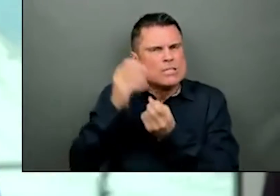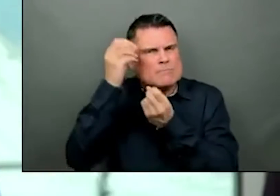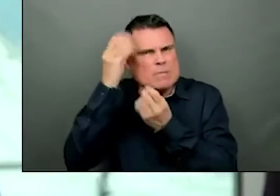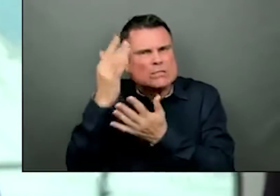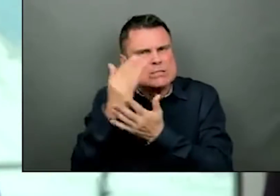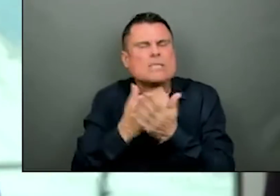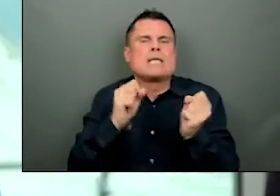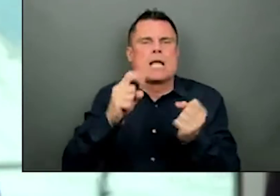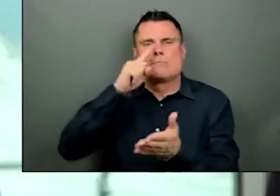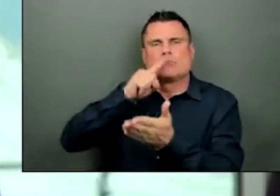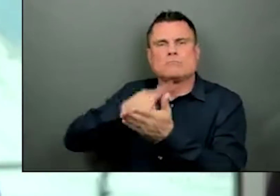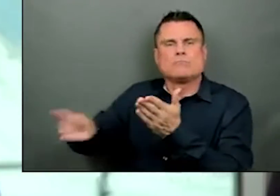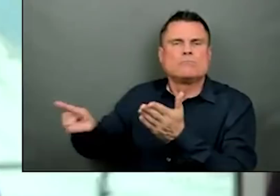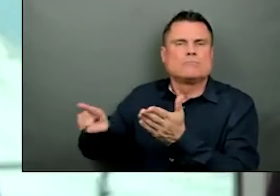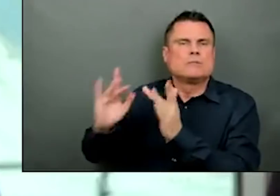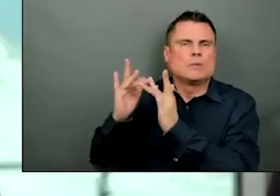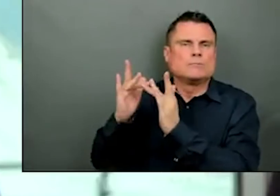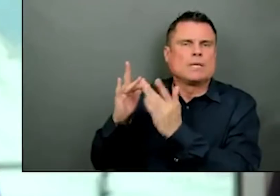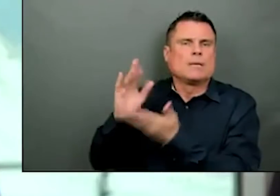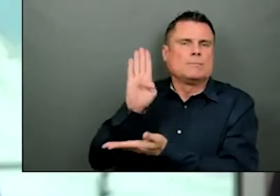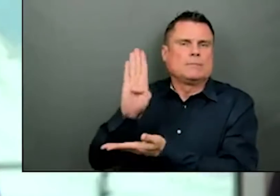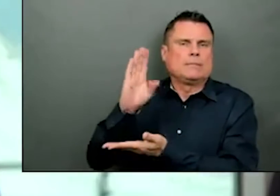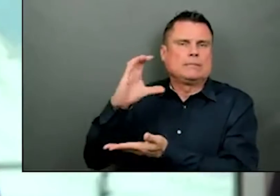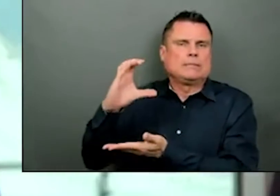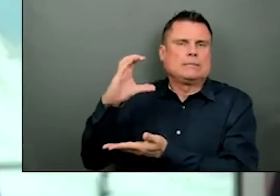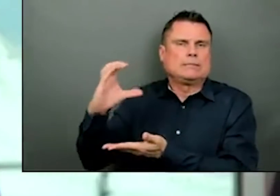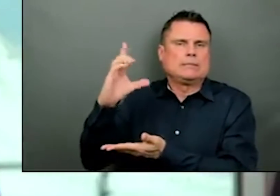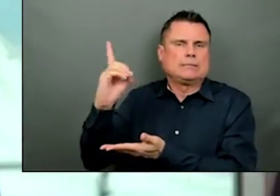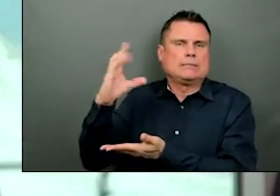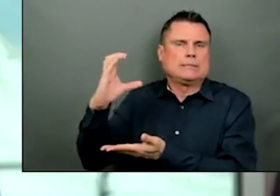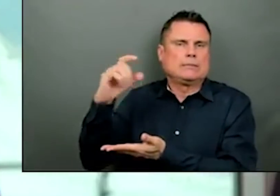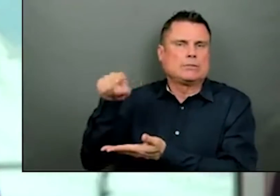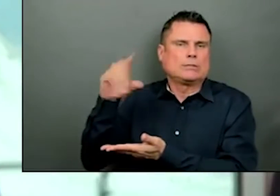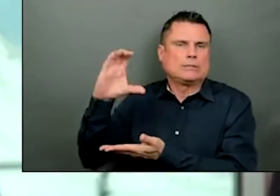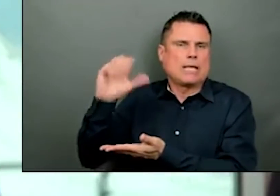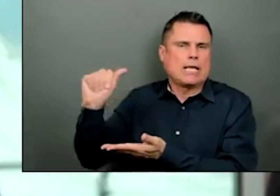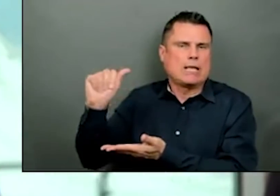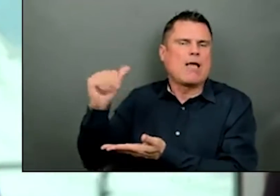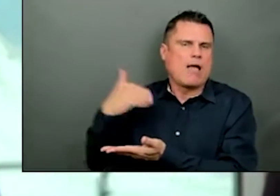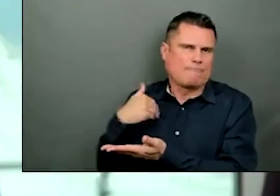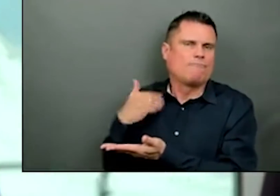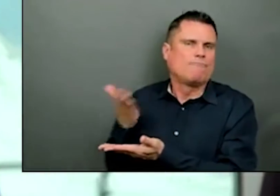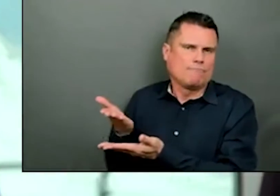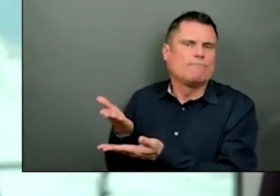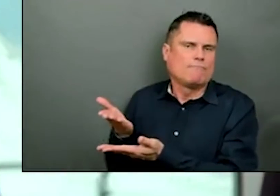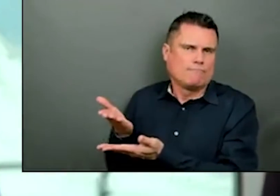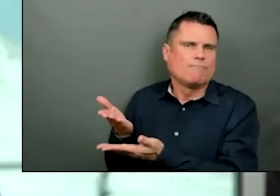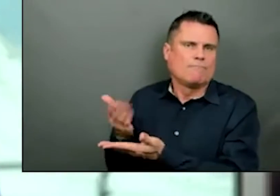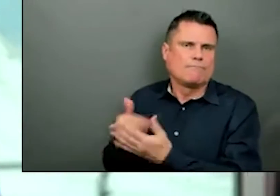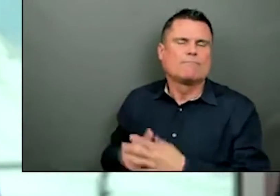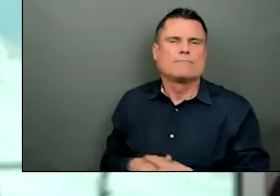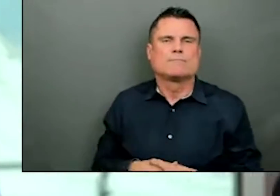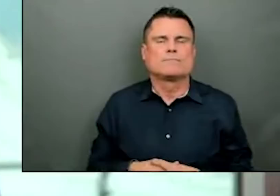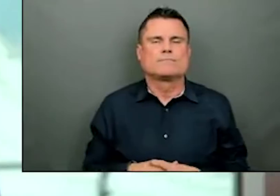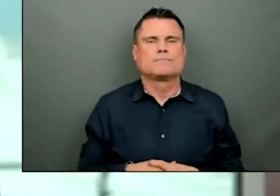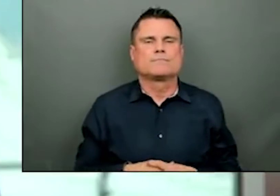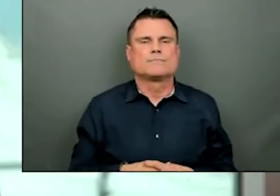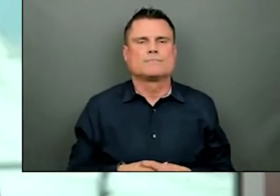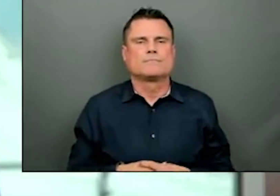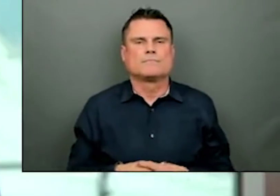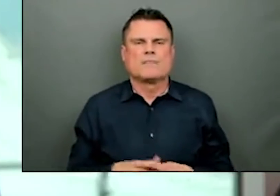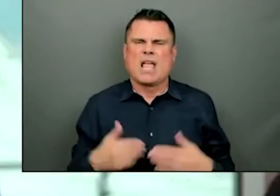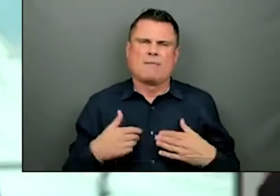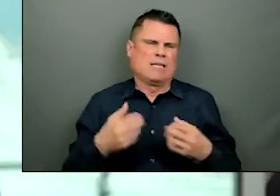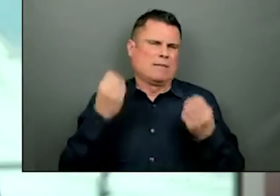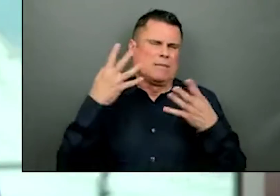the concerns would be. But I'm very confident that we will get to the bottom of this, and this is still an important vaccine for our